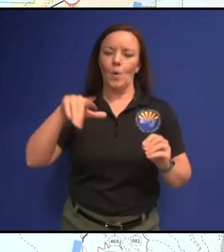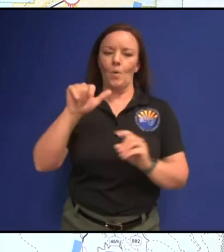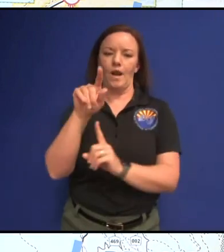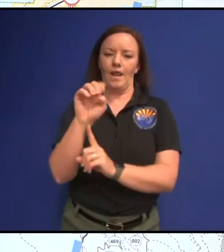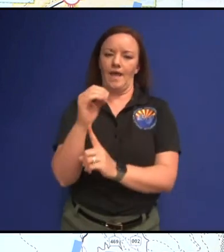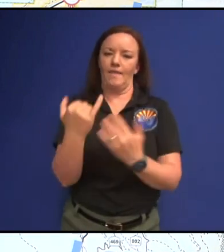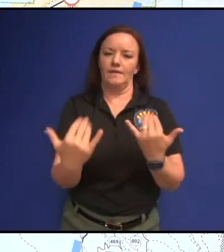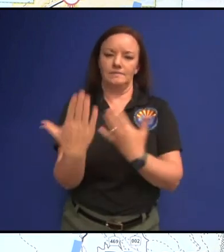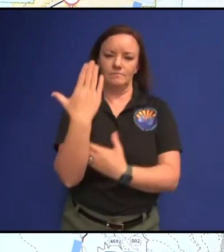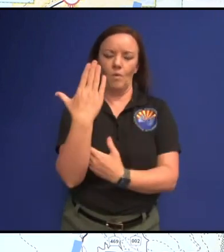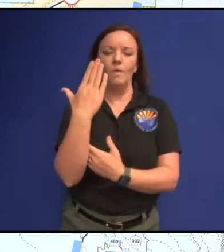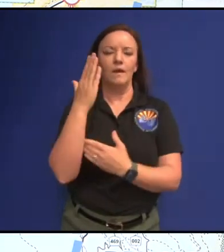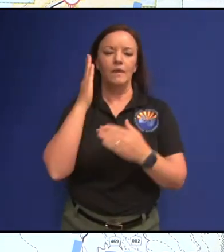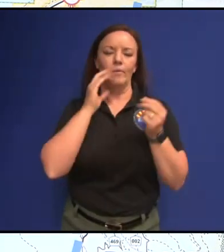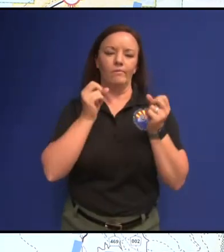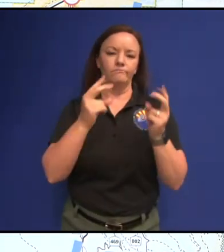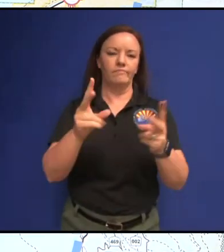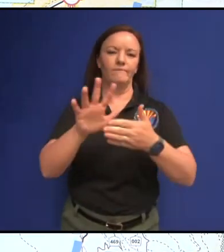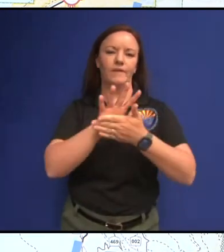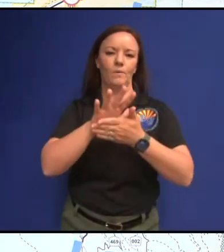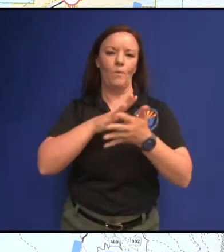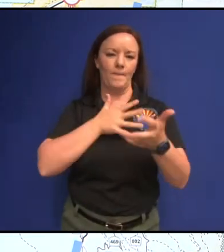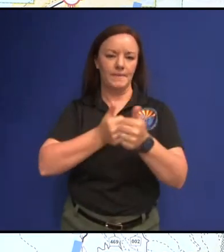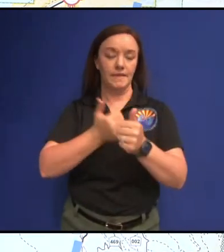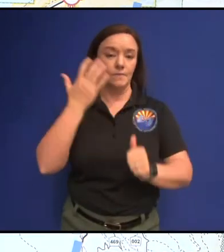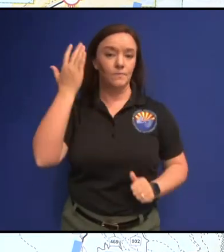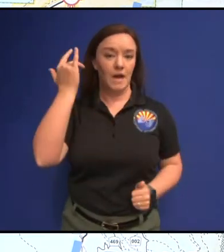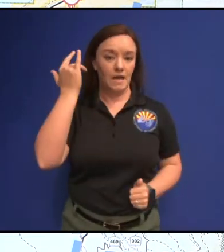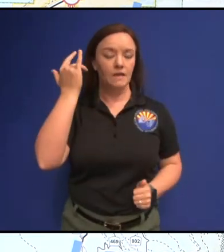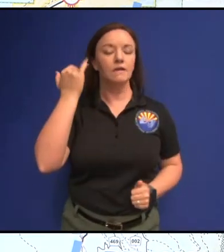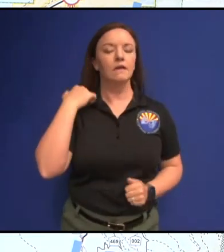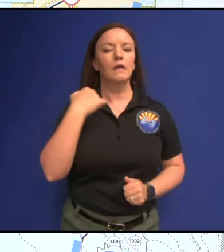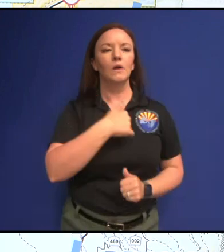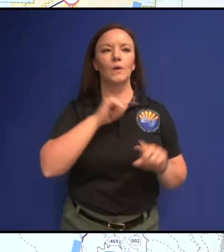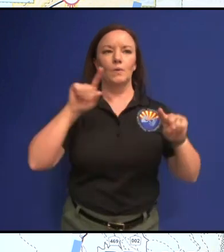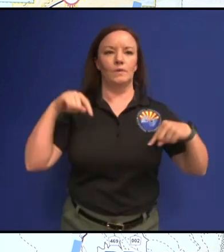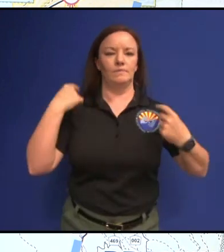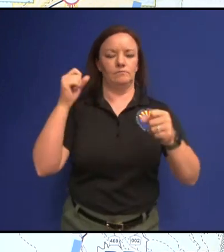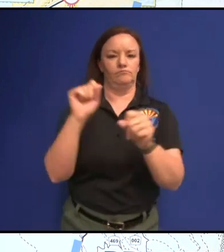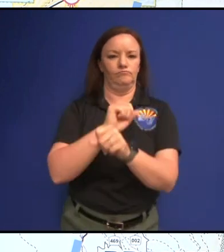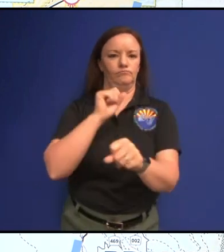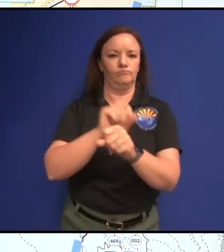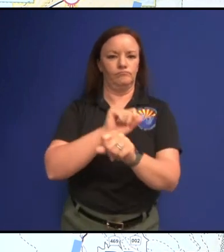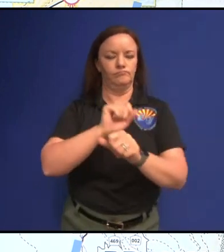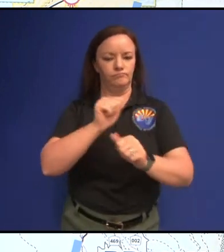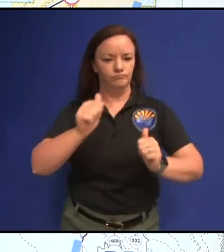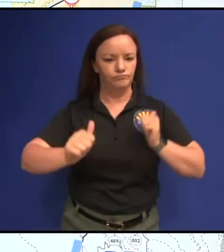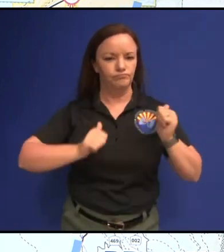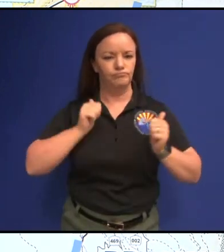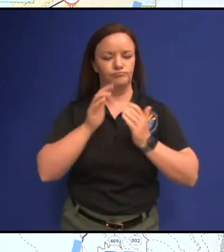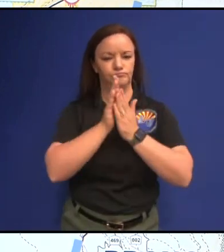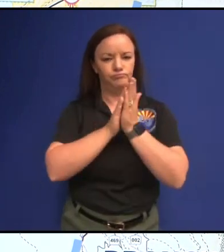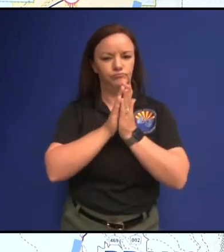and the reason for that is that we've been working aggressively in coordinating for the